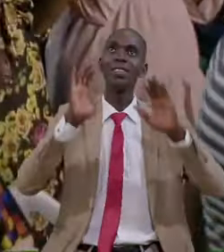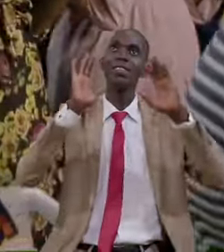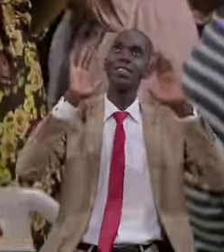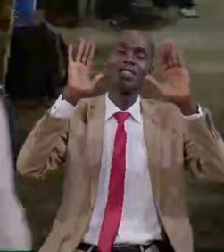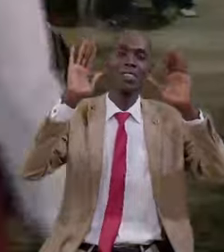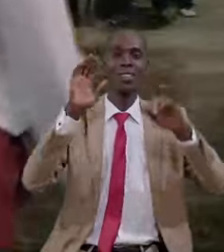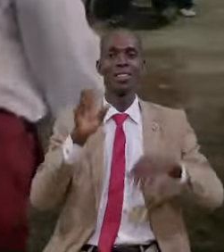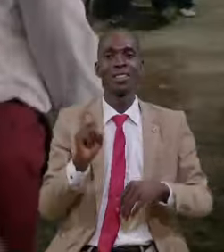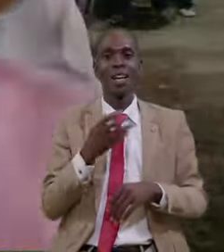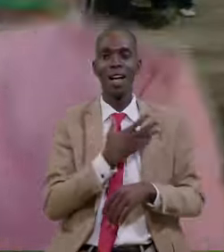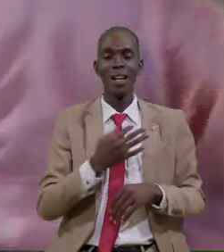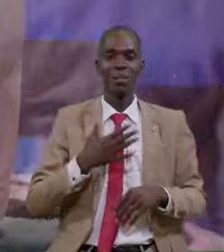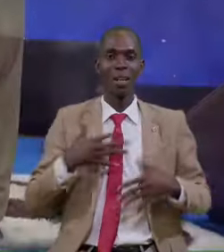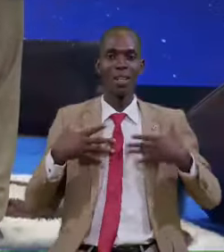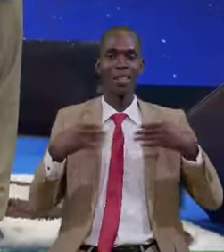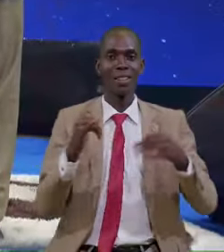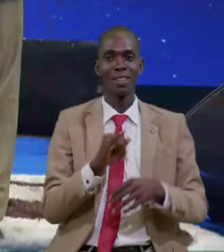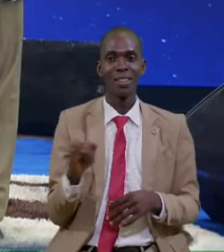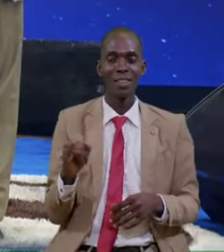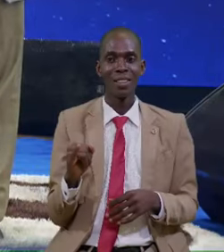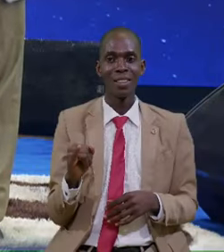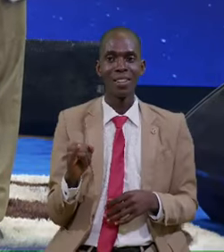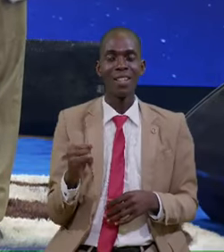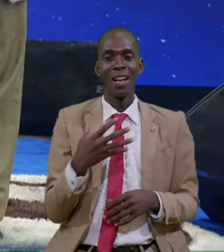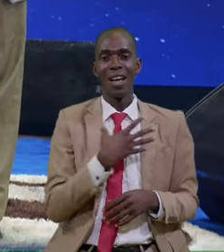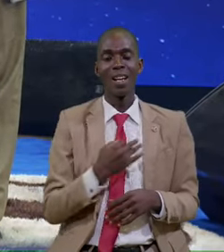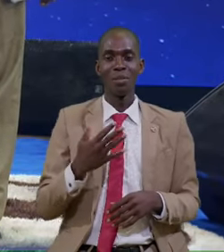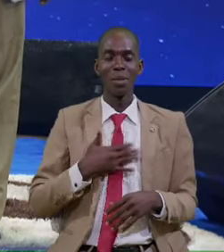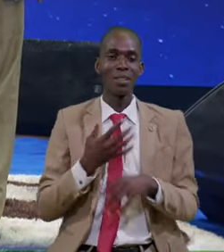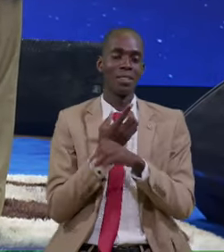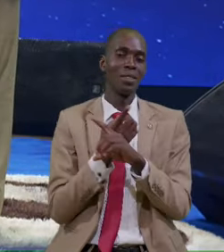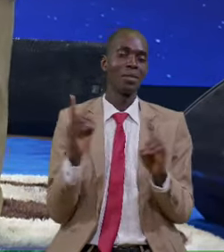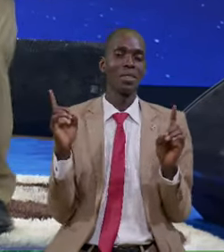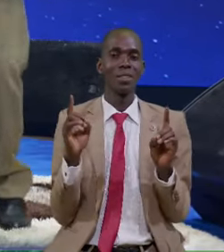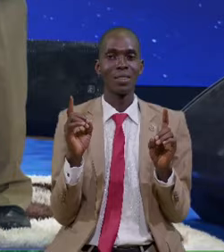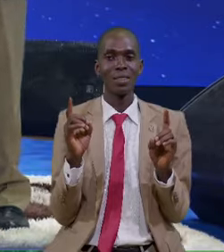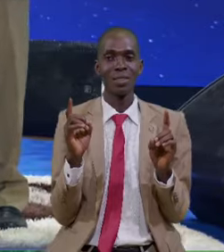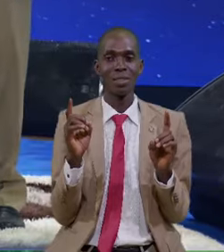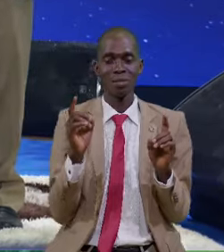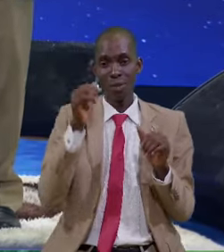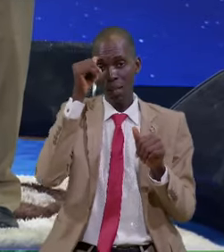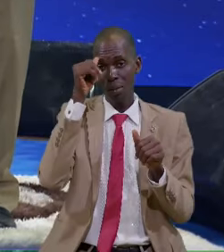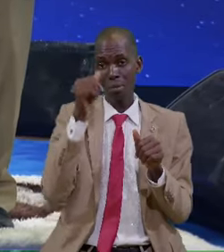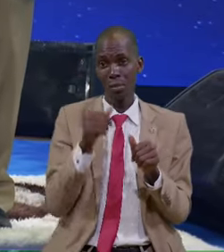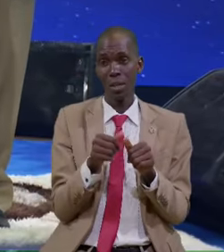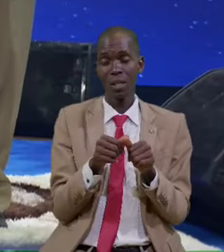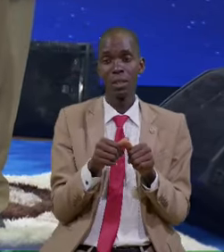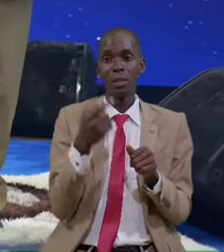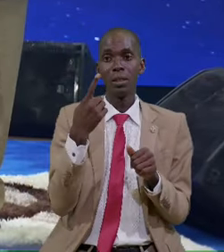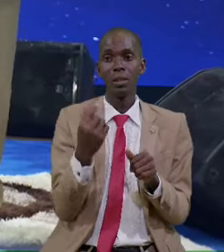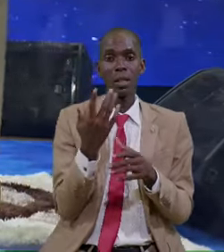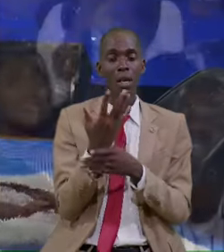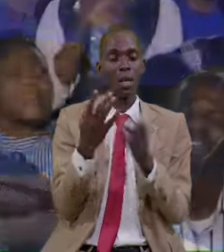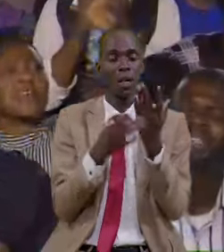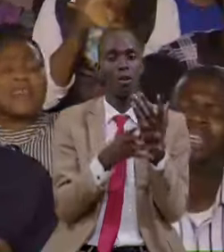my healing. Have my deliverance. Remember, the hand of